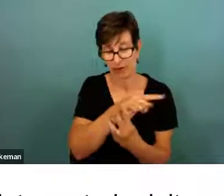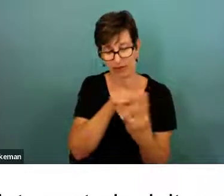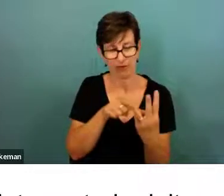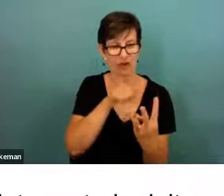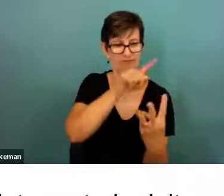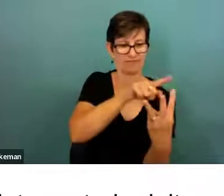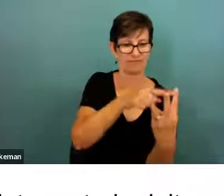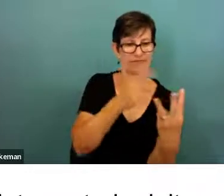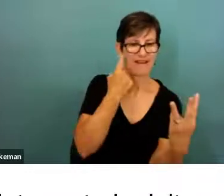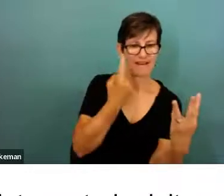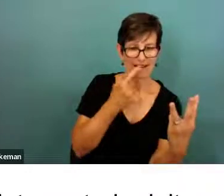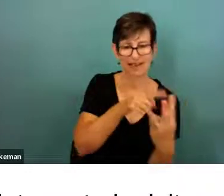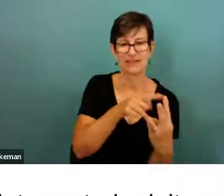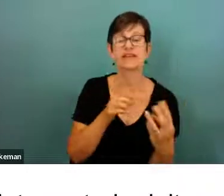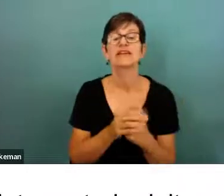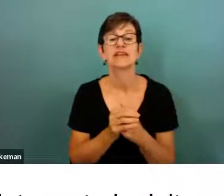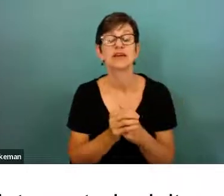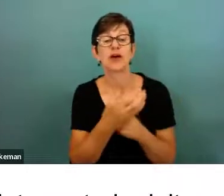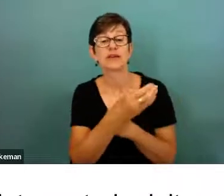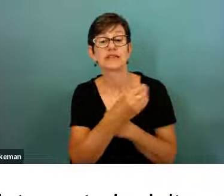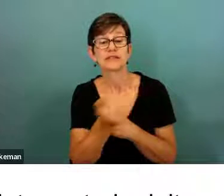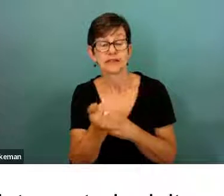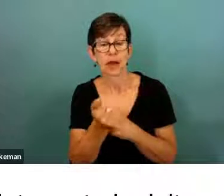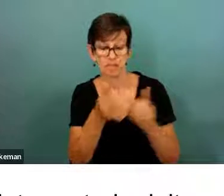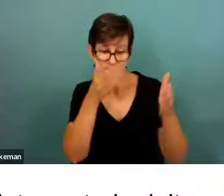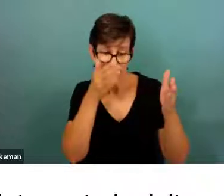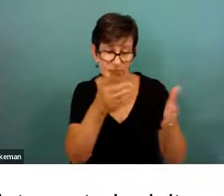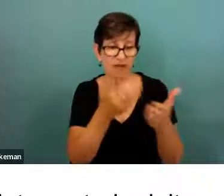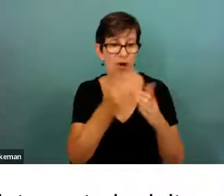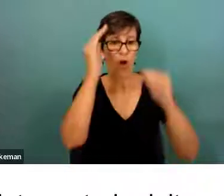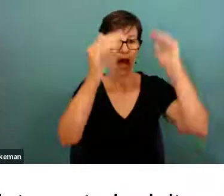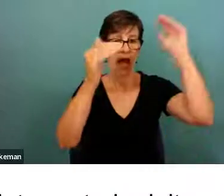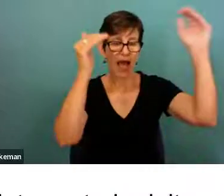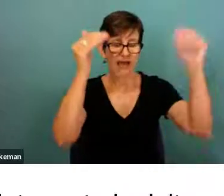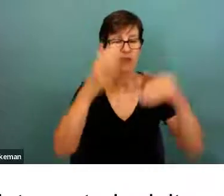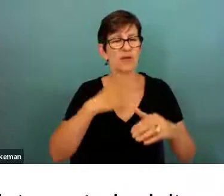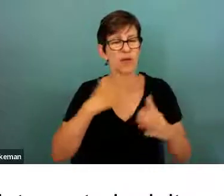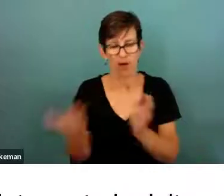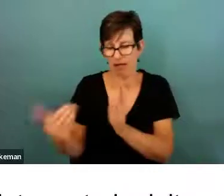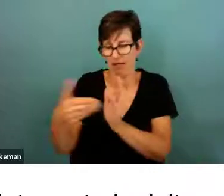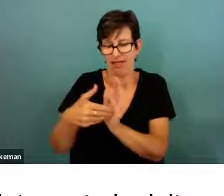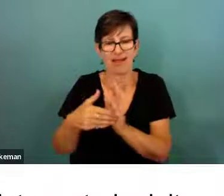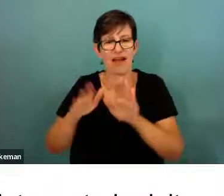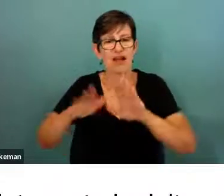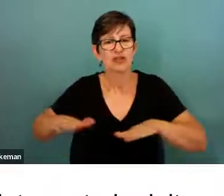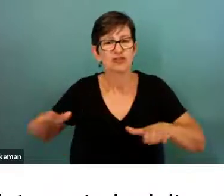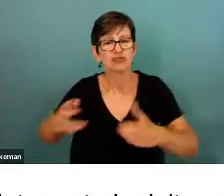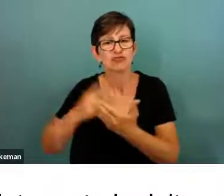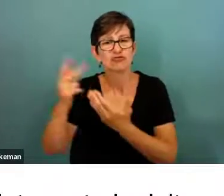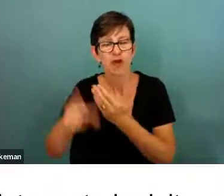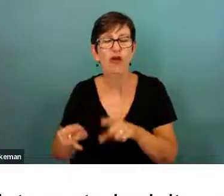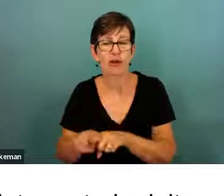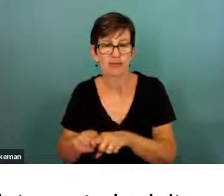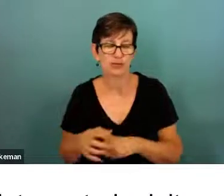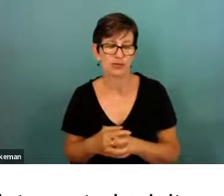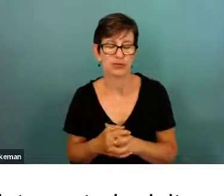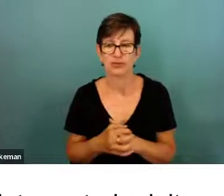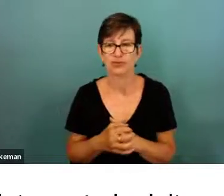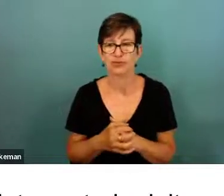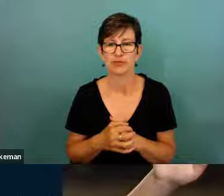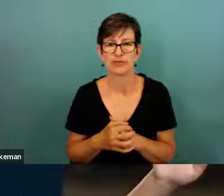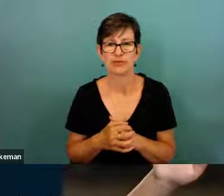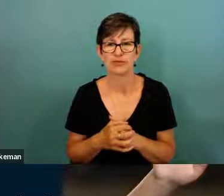Auslan space for adults, and we wanted to extend that to children's programming. So